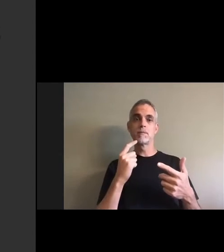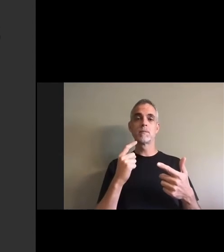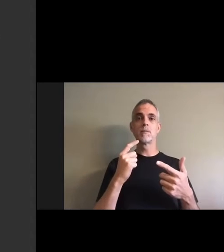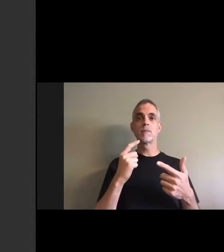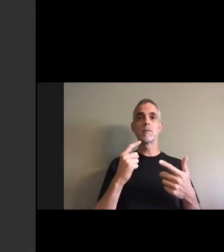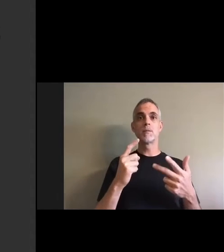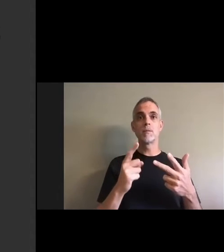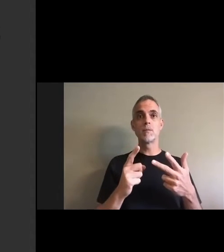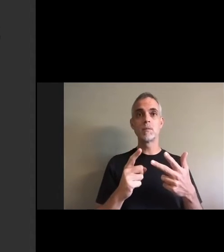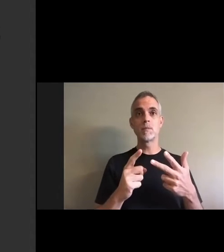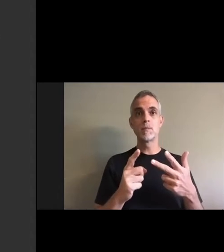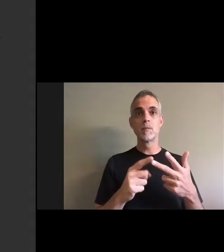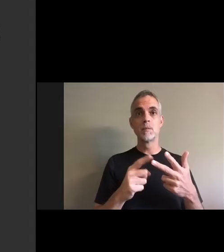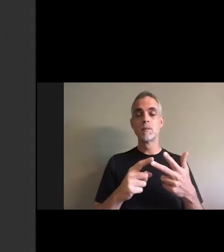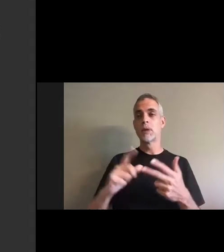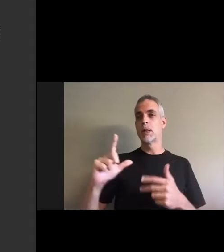and then lowercase deaf,